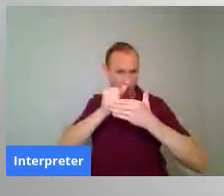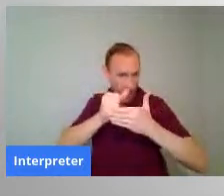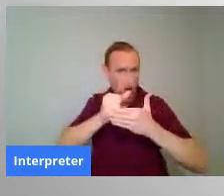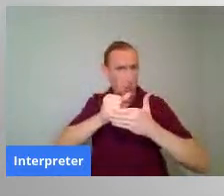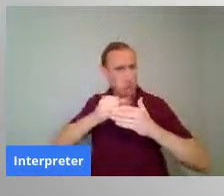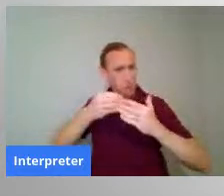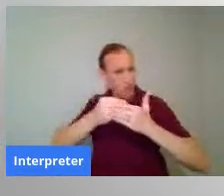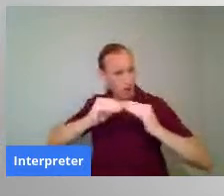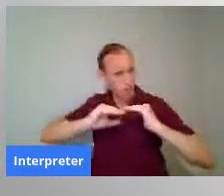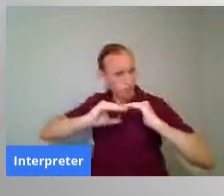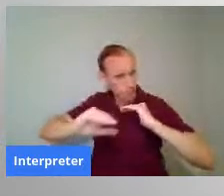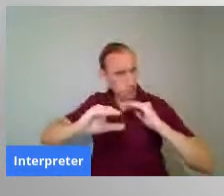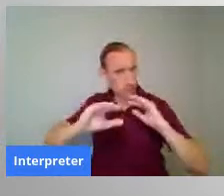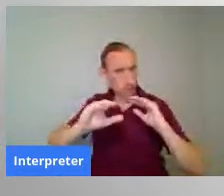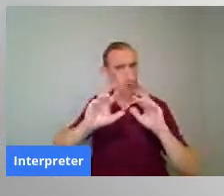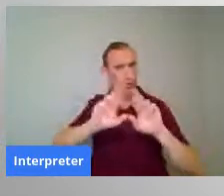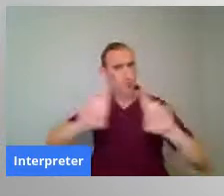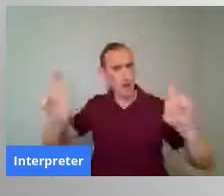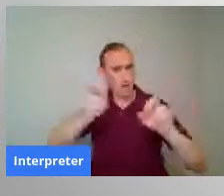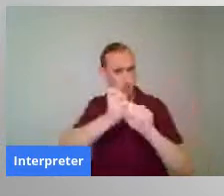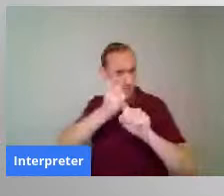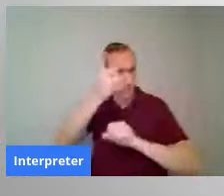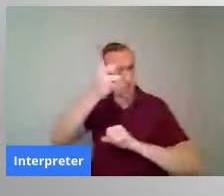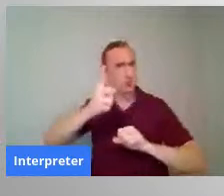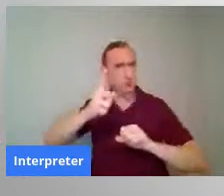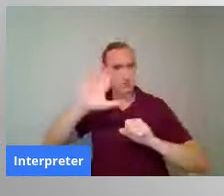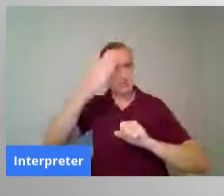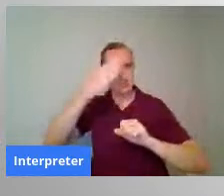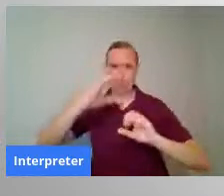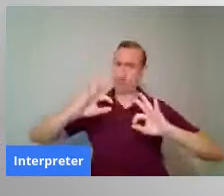the budget season for next year.